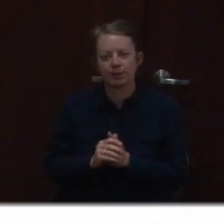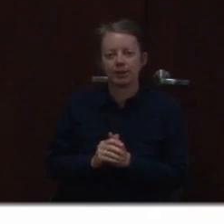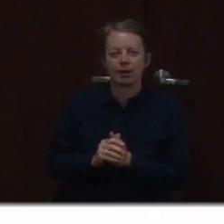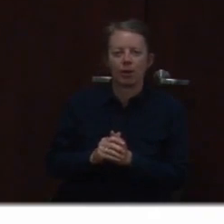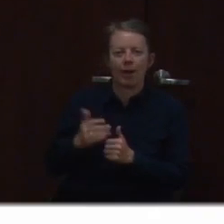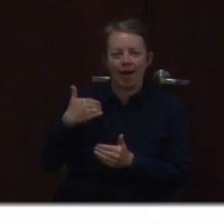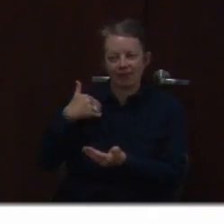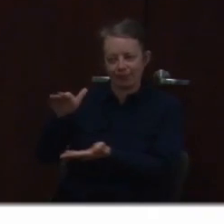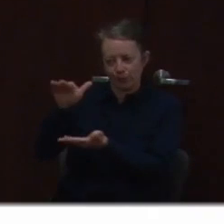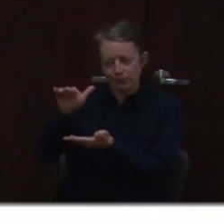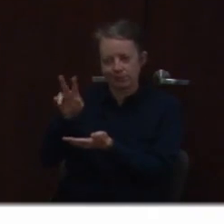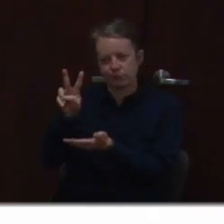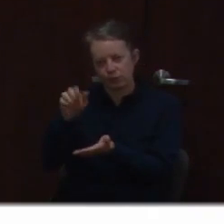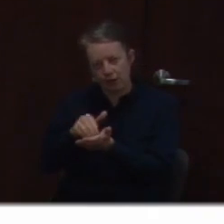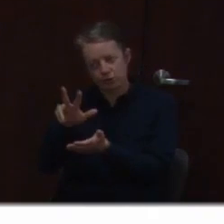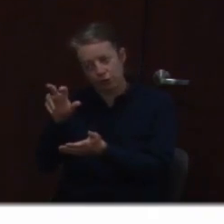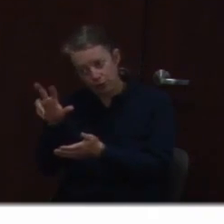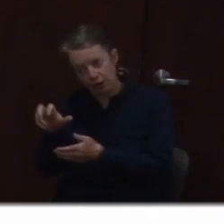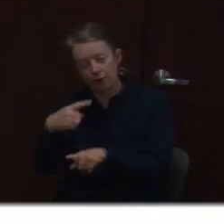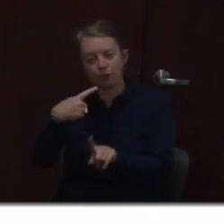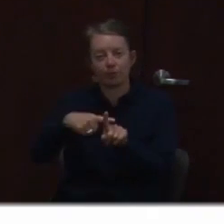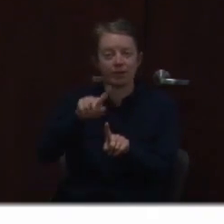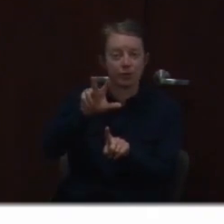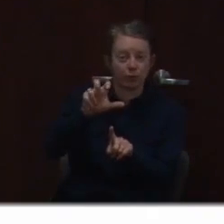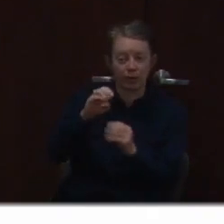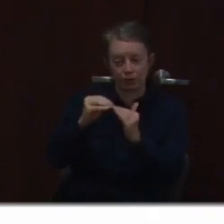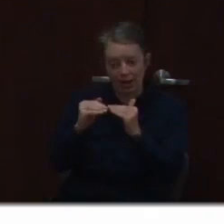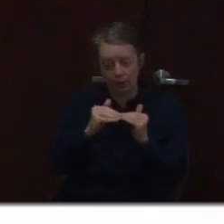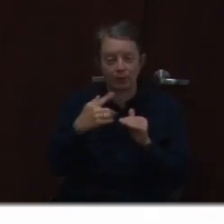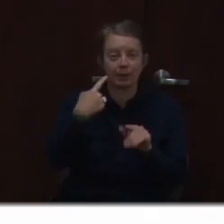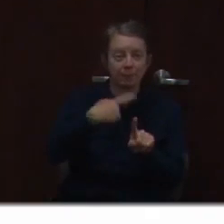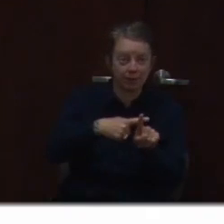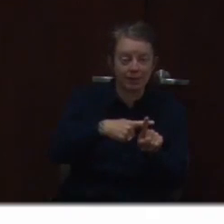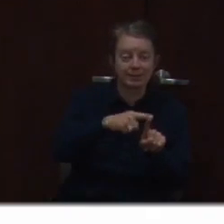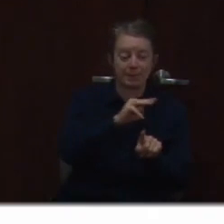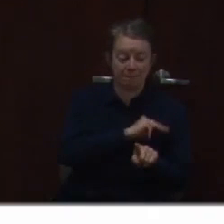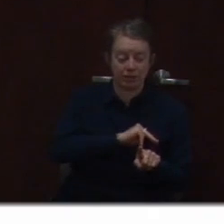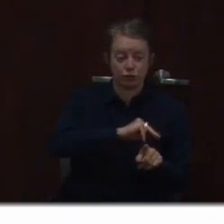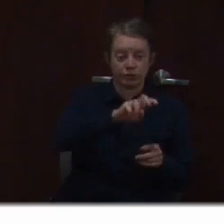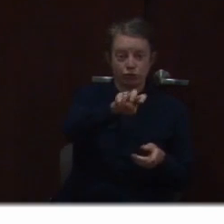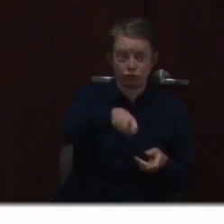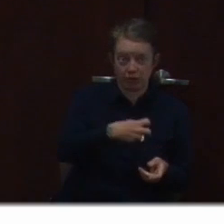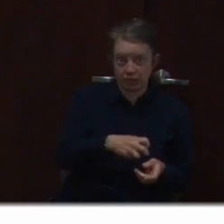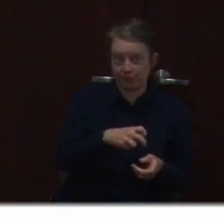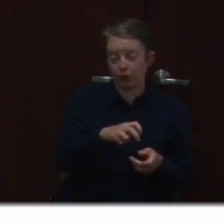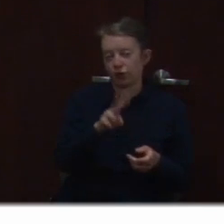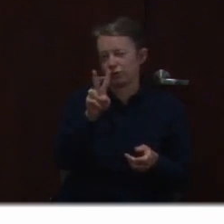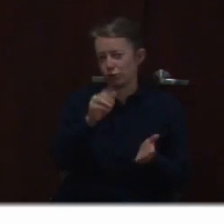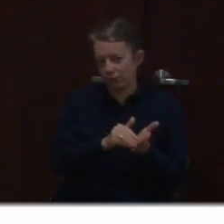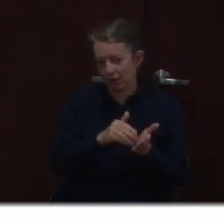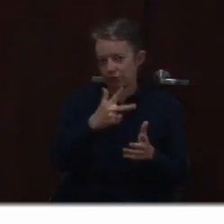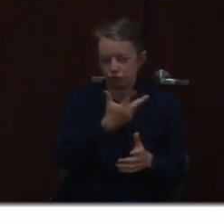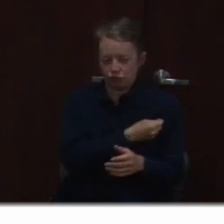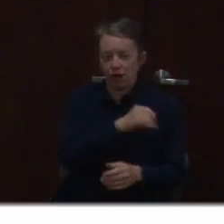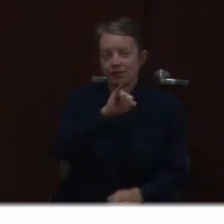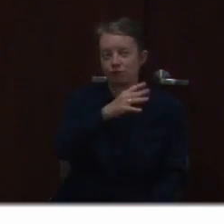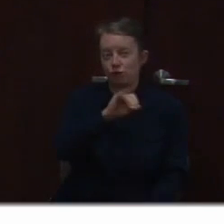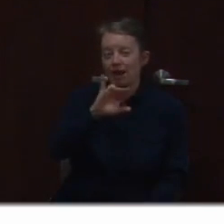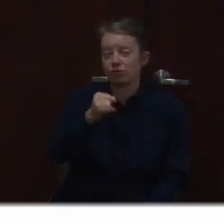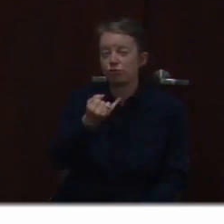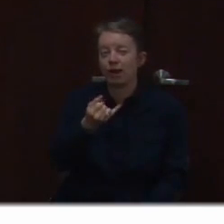allocation and a transfer from Mission of 1,000 doses of J&J, which we incorporated into our schedule, we received an